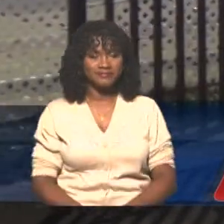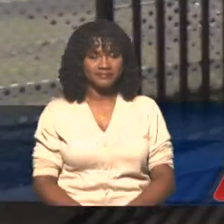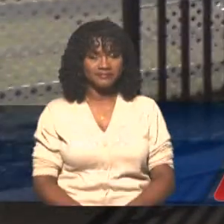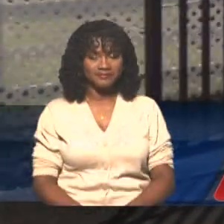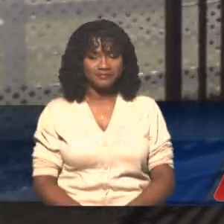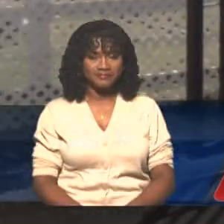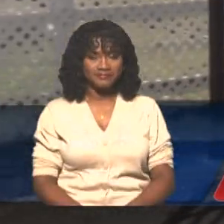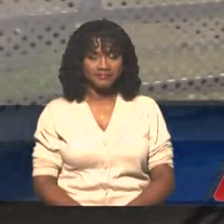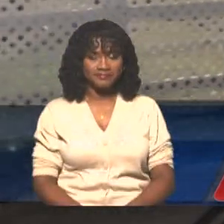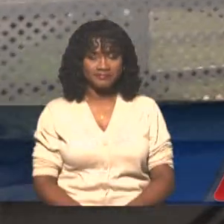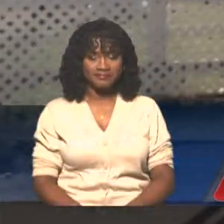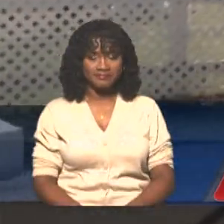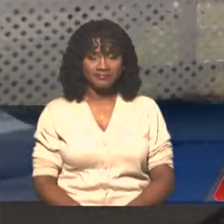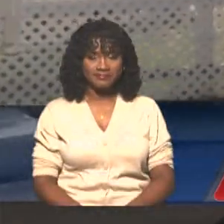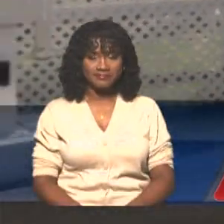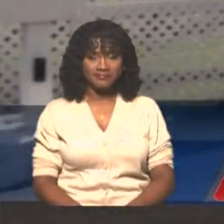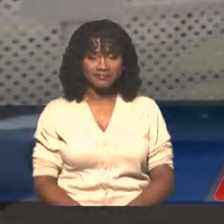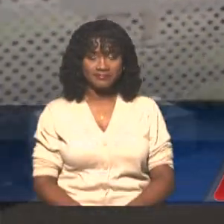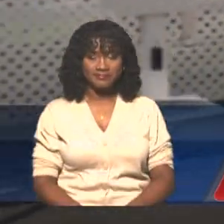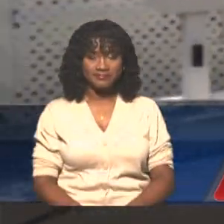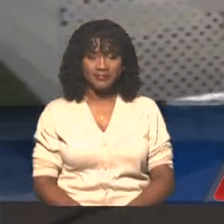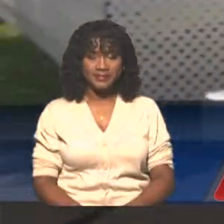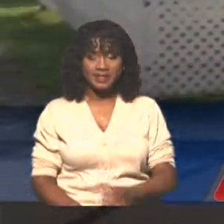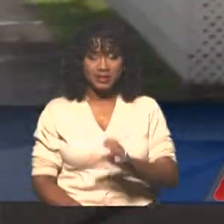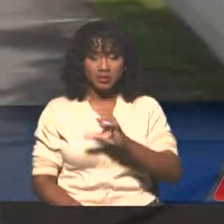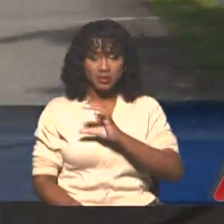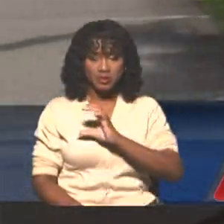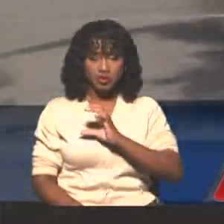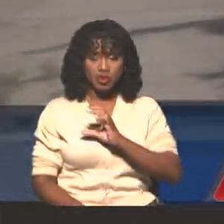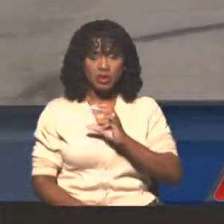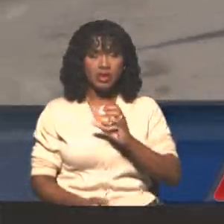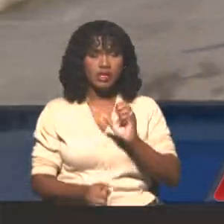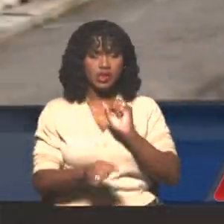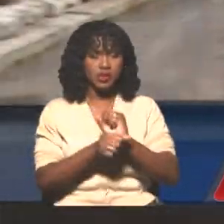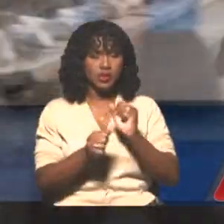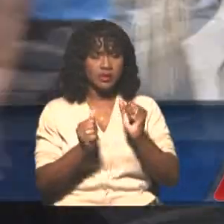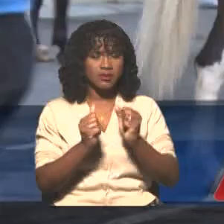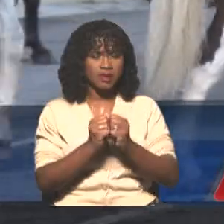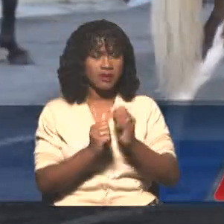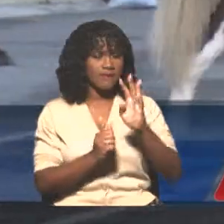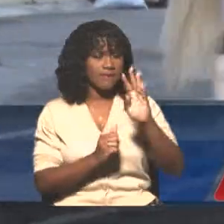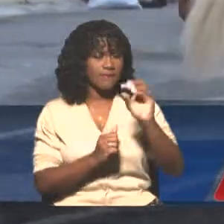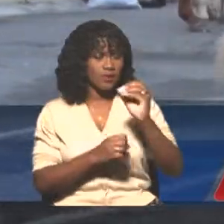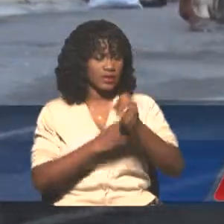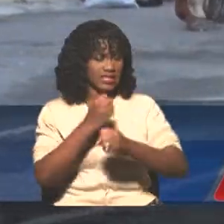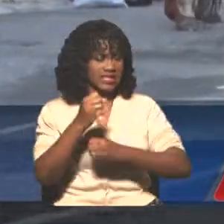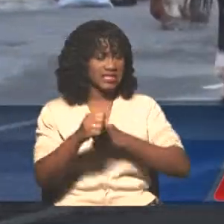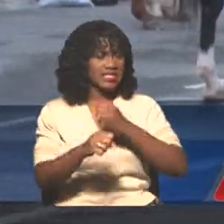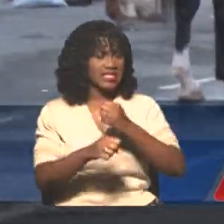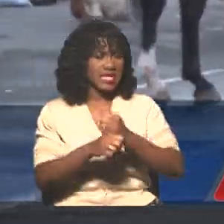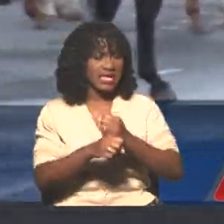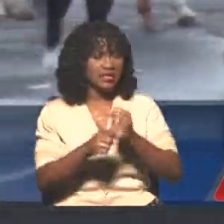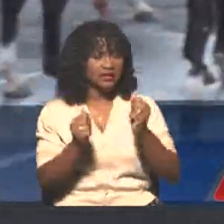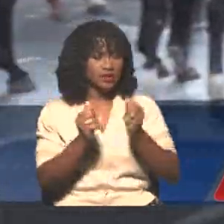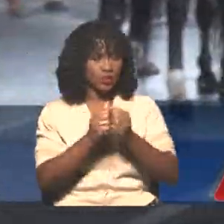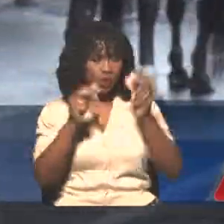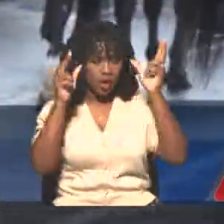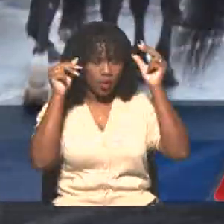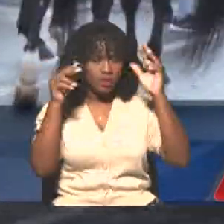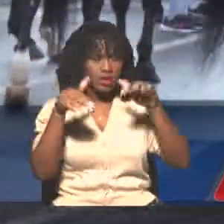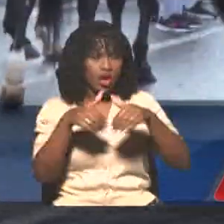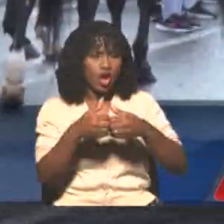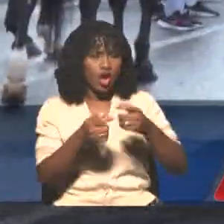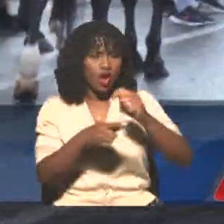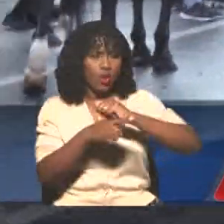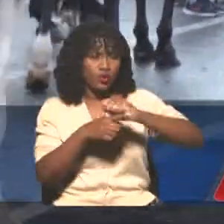Acting Sergeant Kevin Jellineau, who has been with the Mounted Branch for over 4 decades, explains that the key to training horses